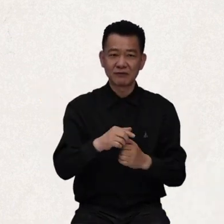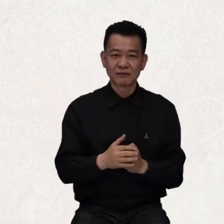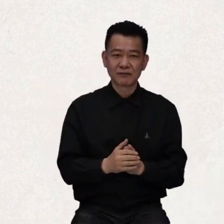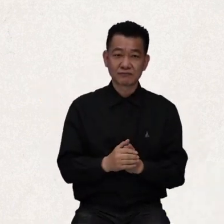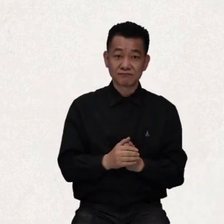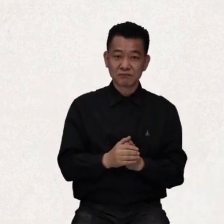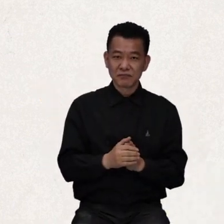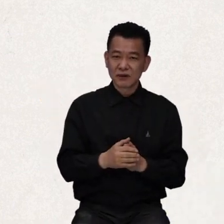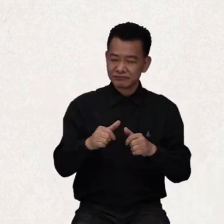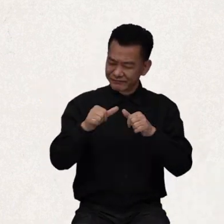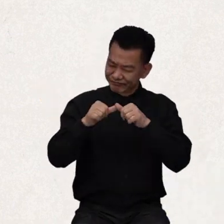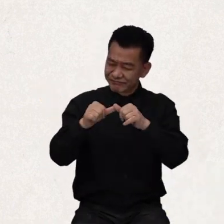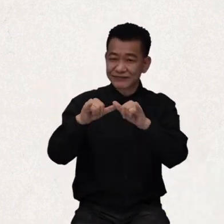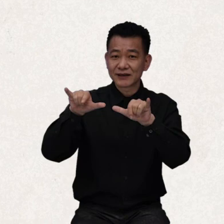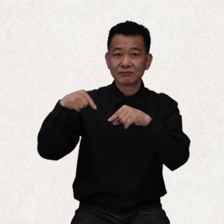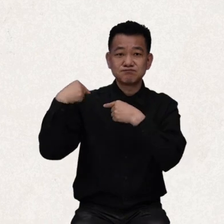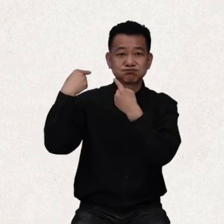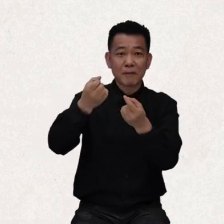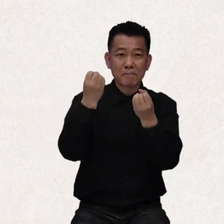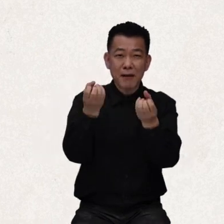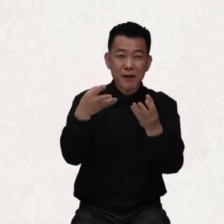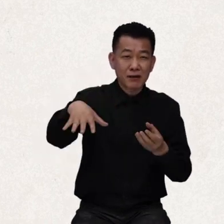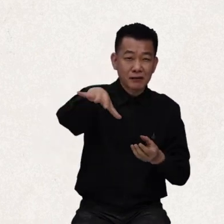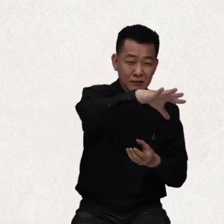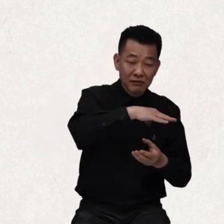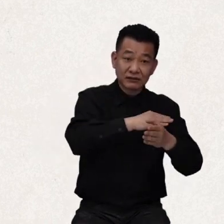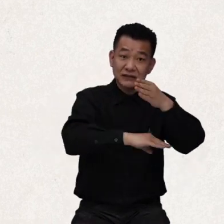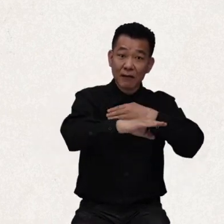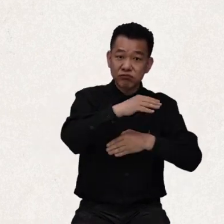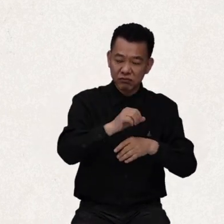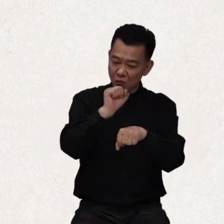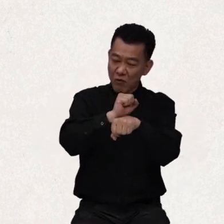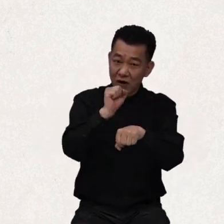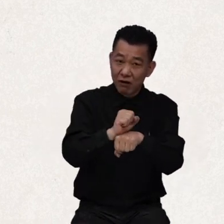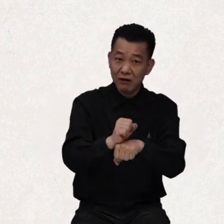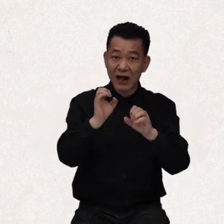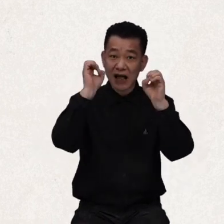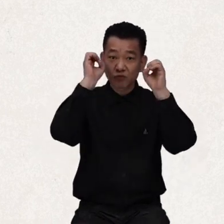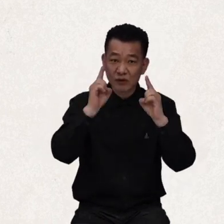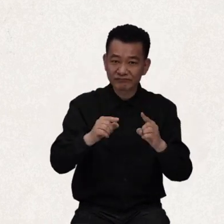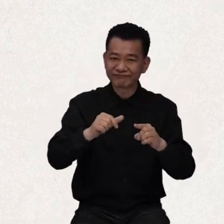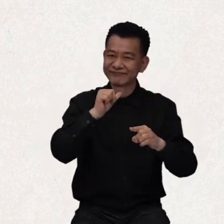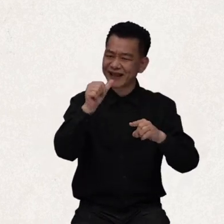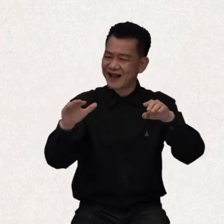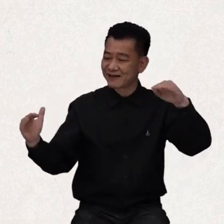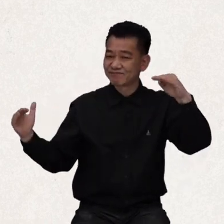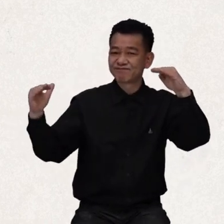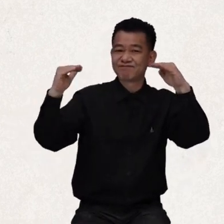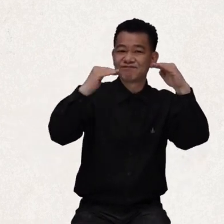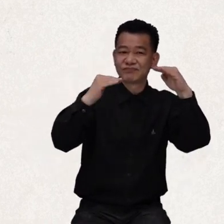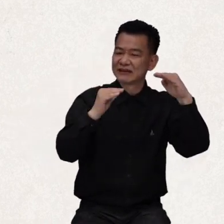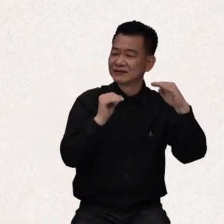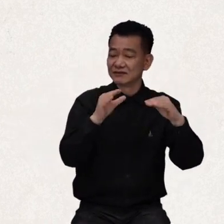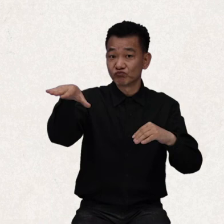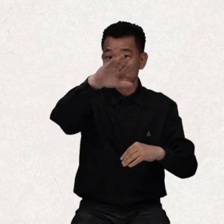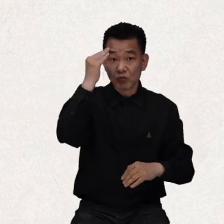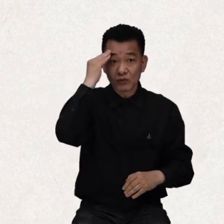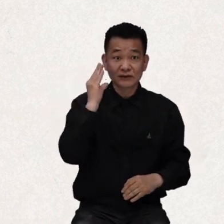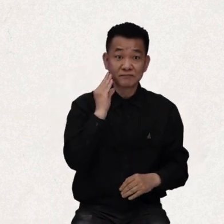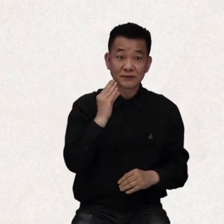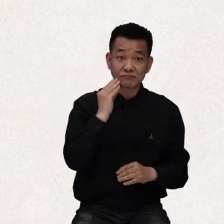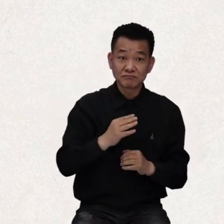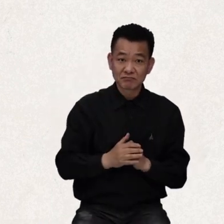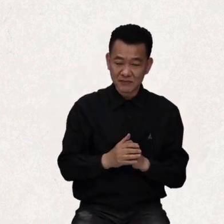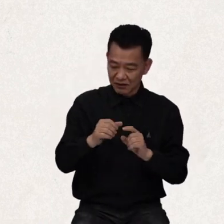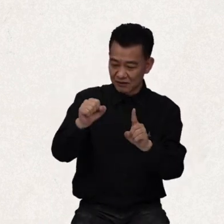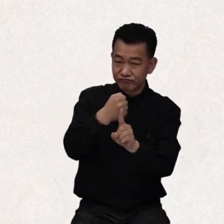Even today, many persons with disabilities are experiencing inequality from employment, education, etc., and